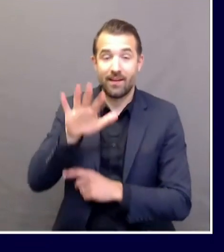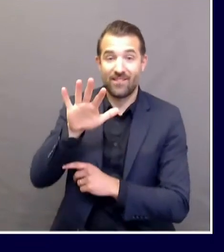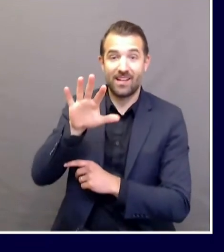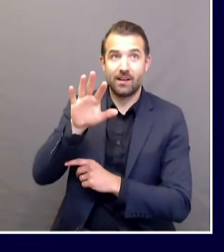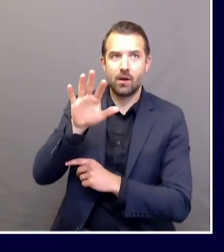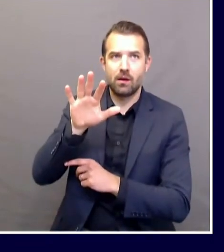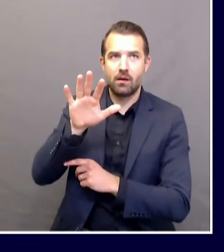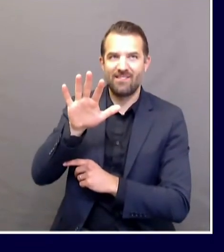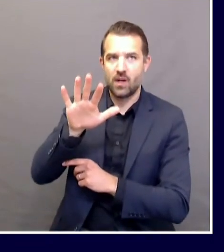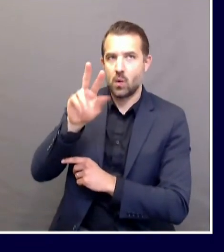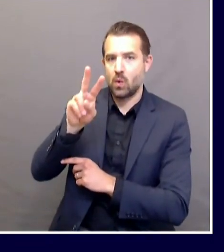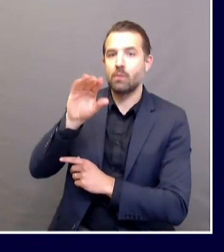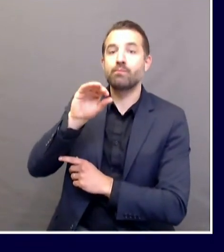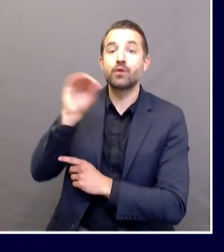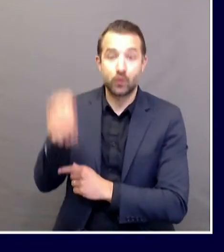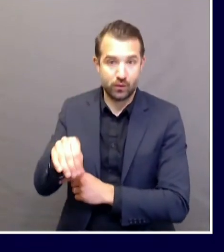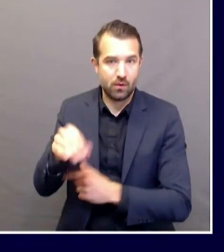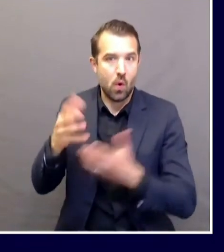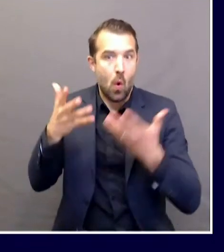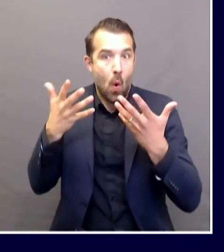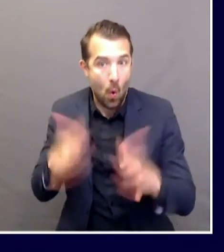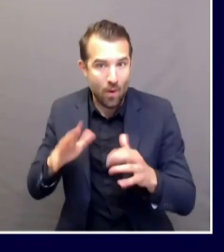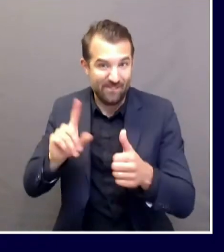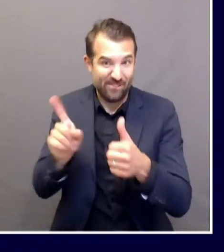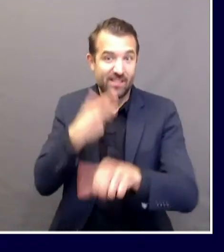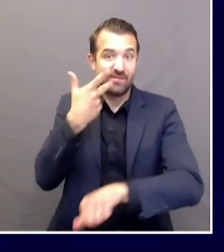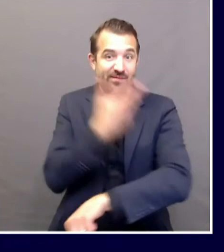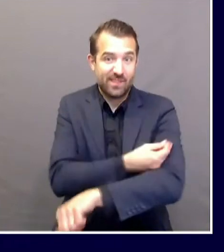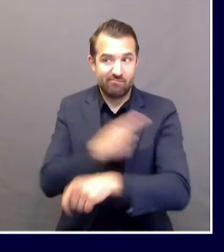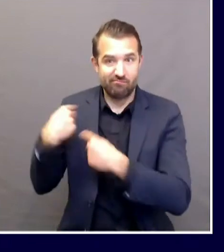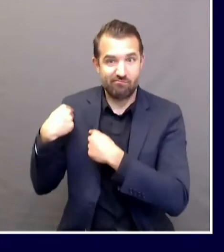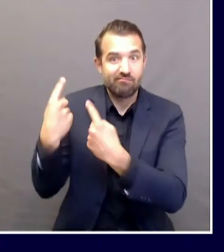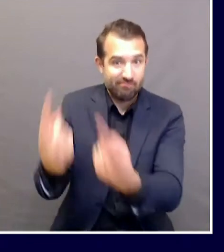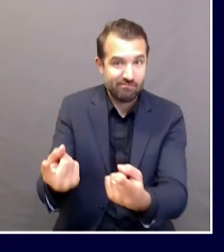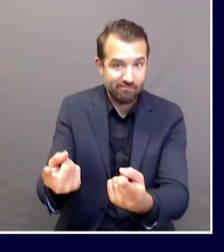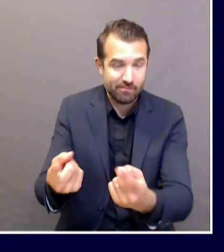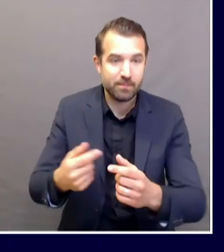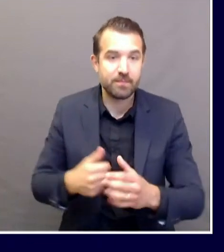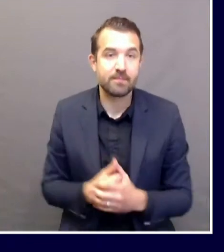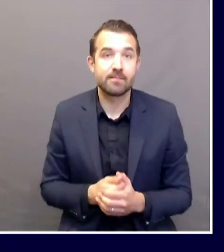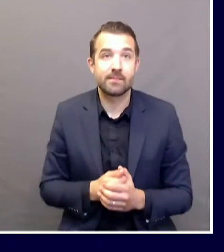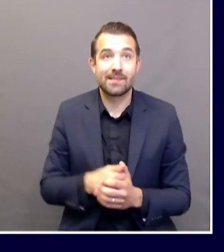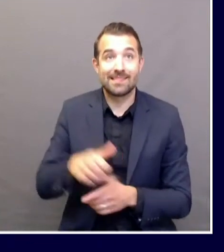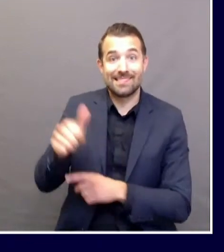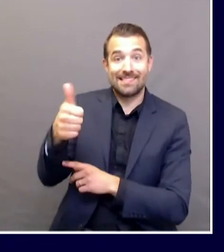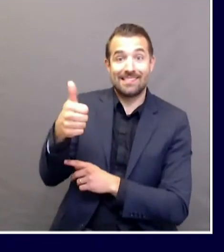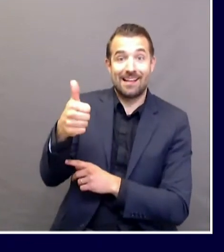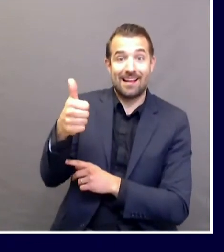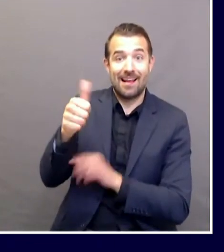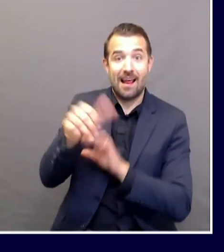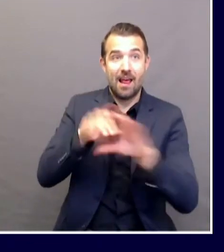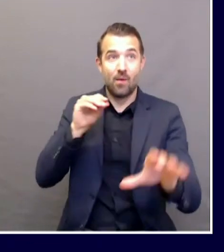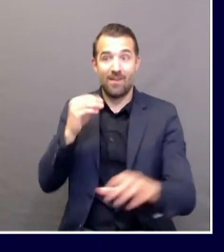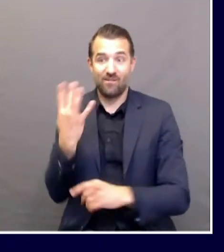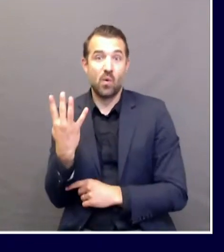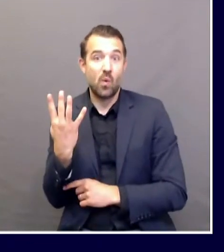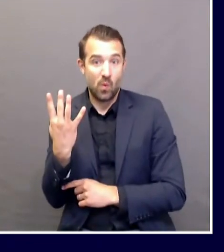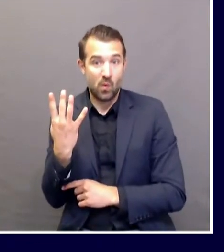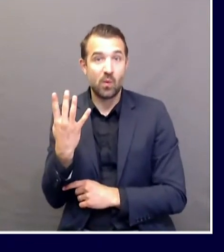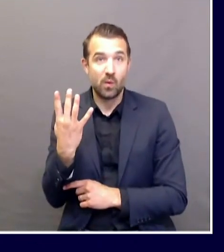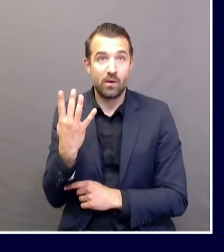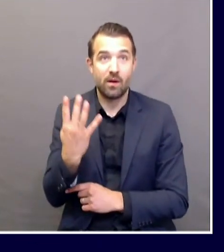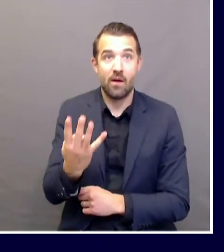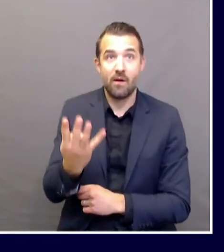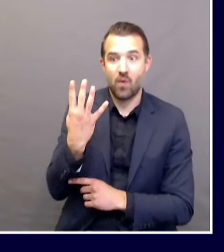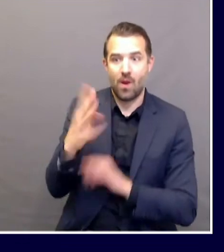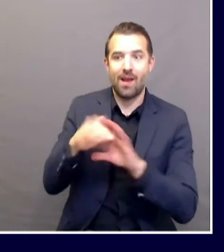in Maine who are eligible for vaccine have gotten the shots that they needed. 4 out of every 10 people have